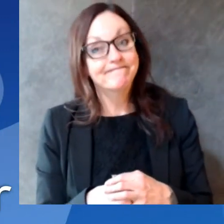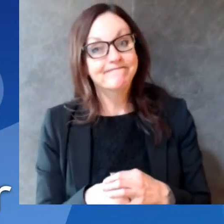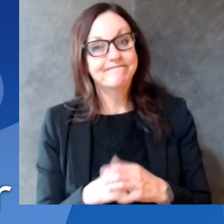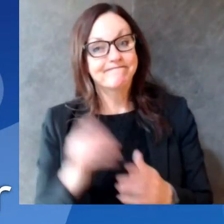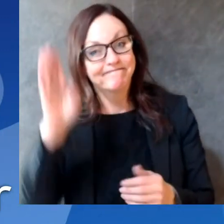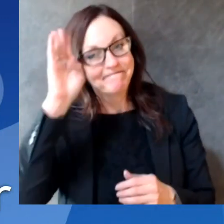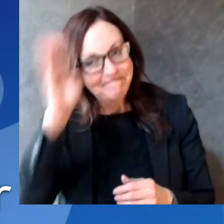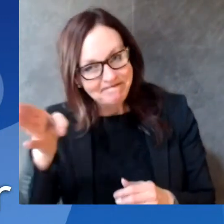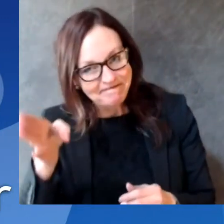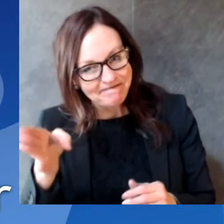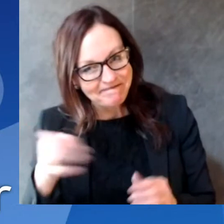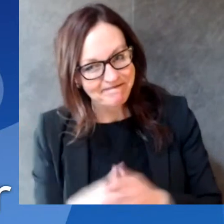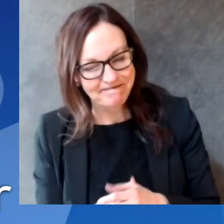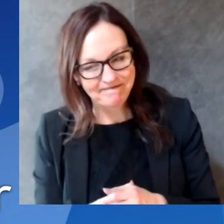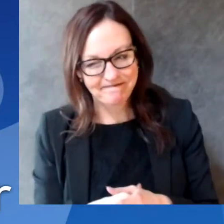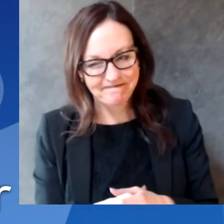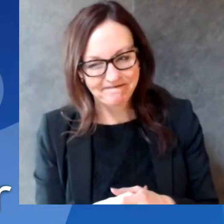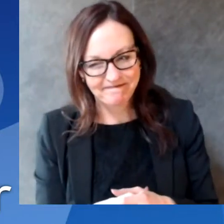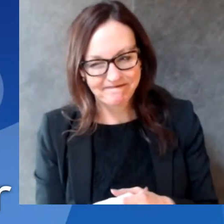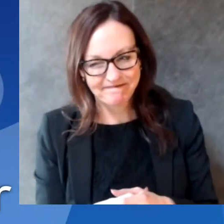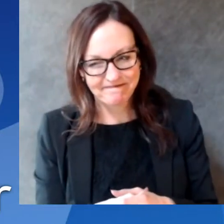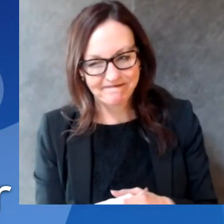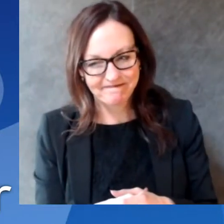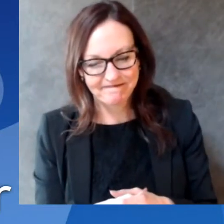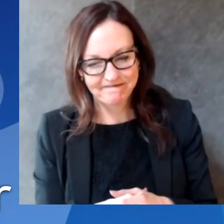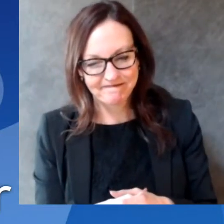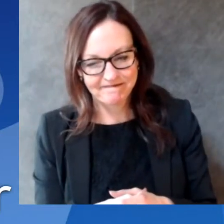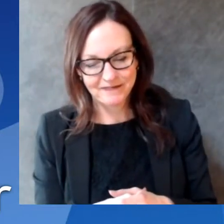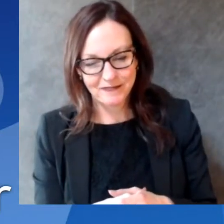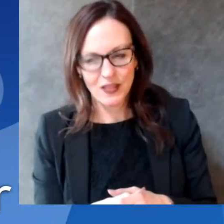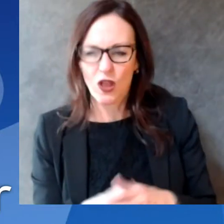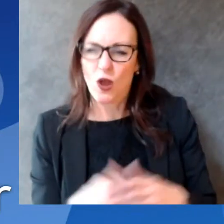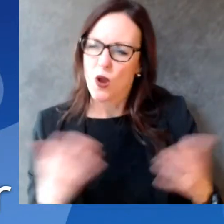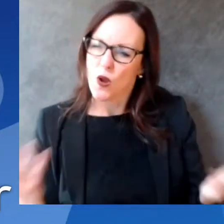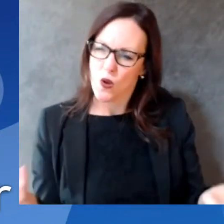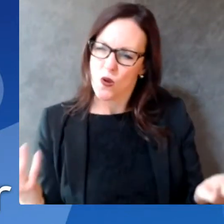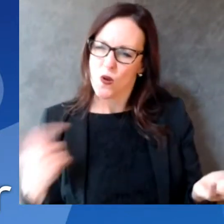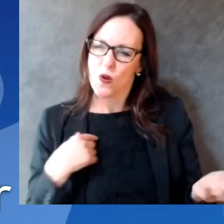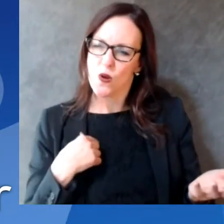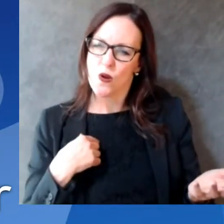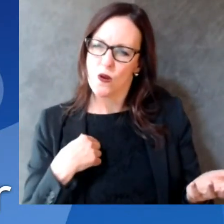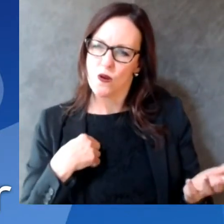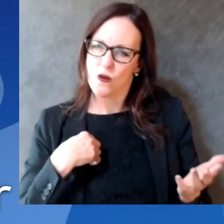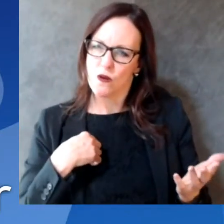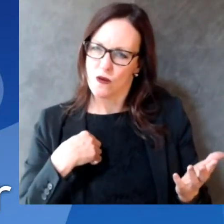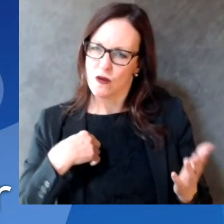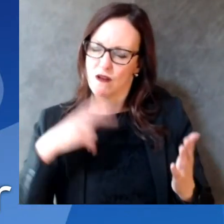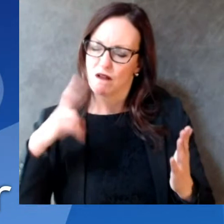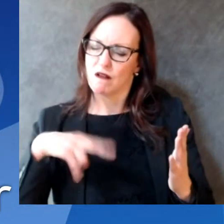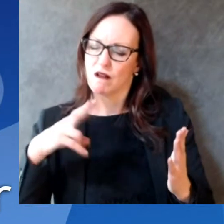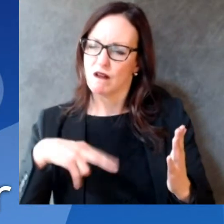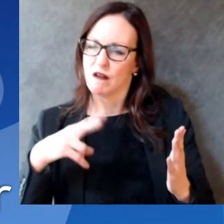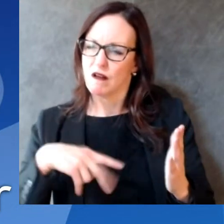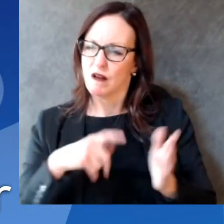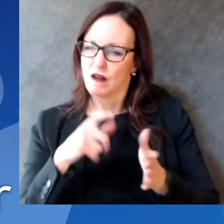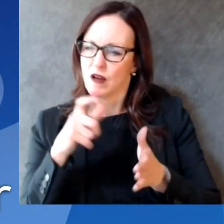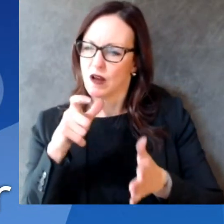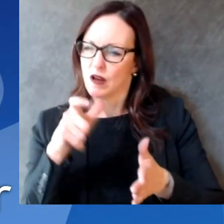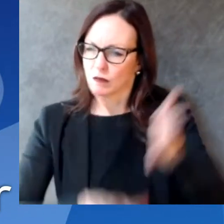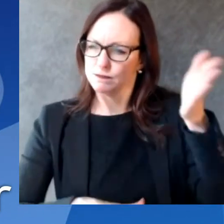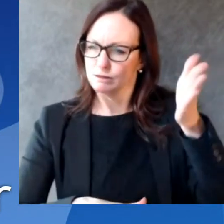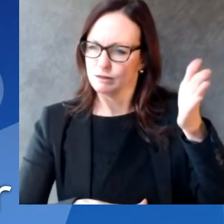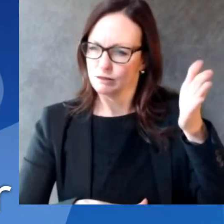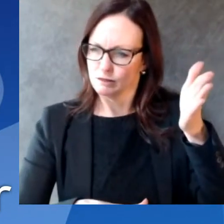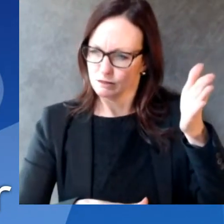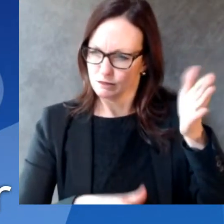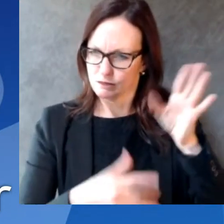some stories circulating about the vaccine having some effect on women's periods. And we were wondering just if